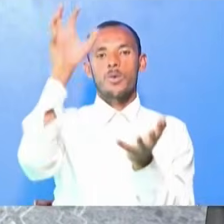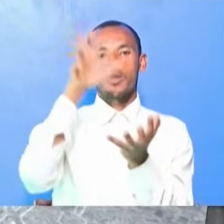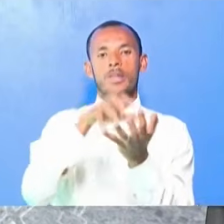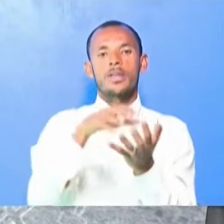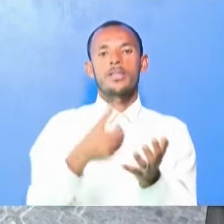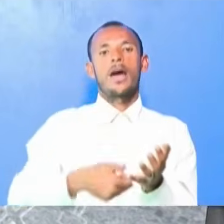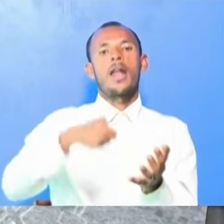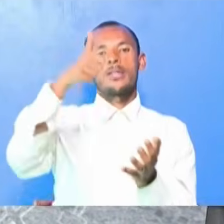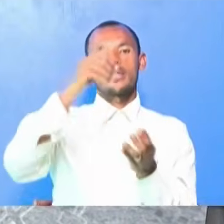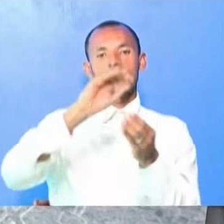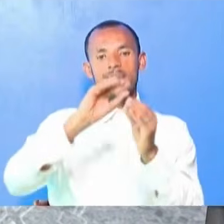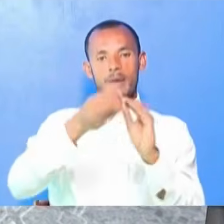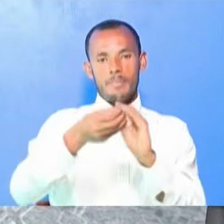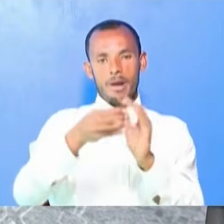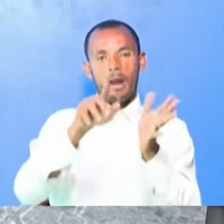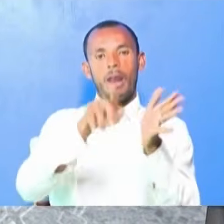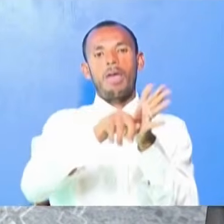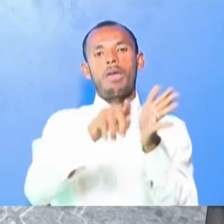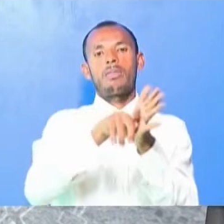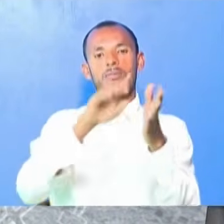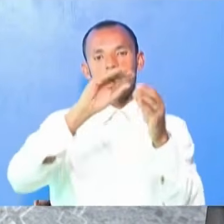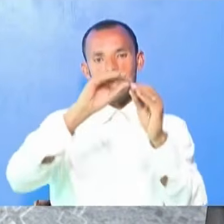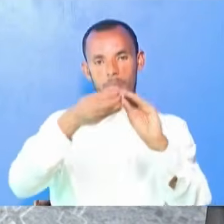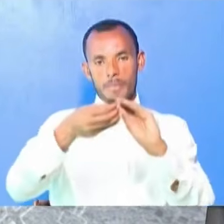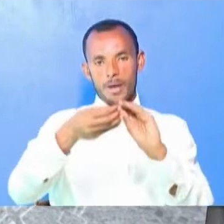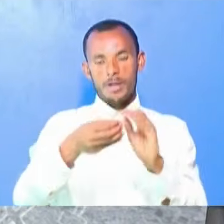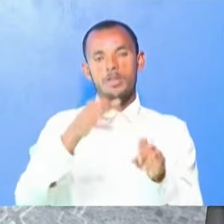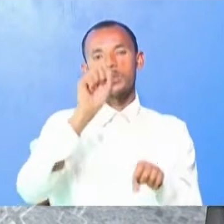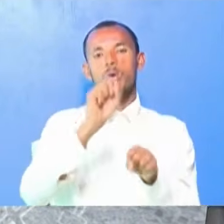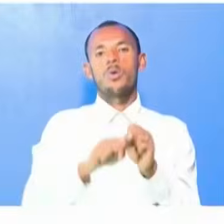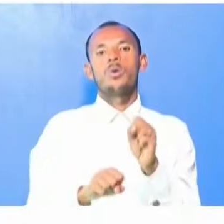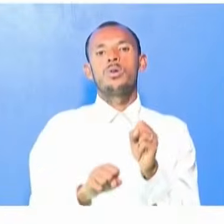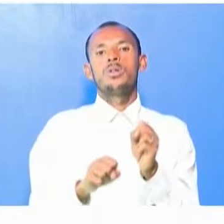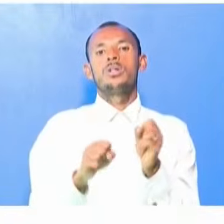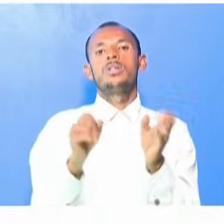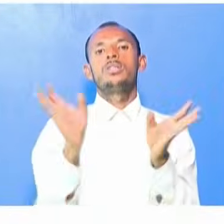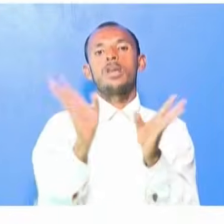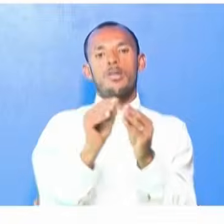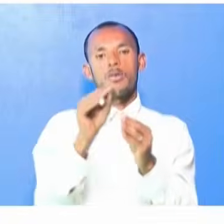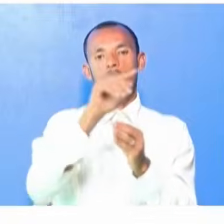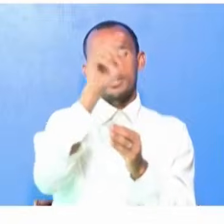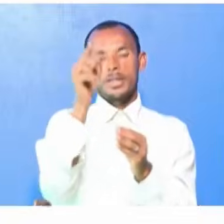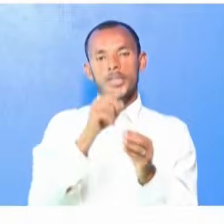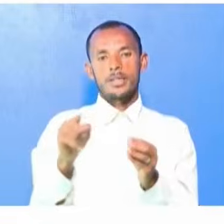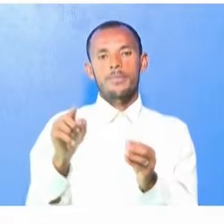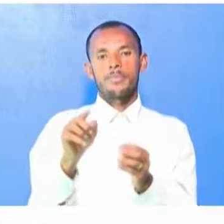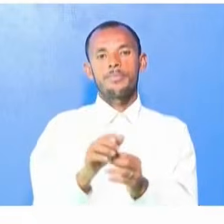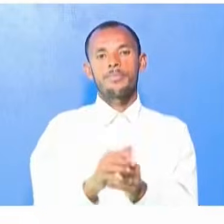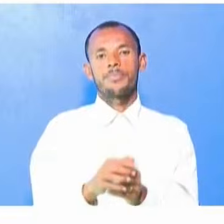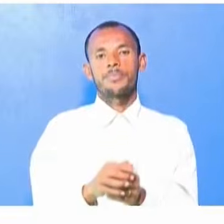numbers, negative number. Additionally, it has negative numbers. So, set of integer